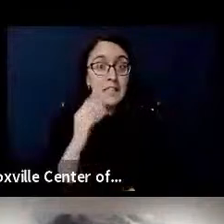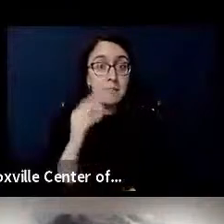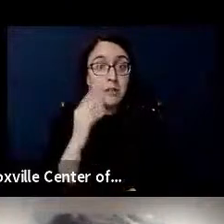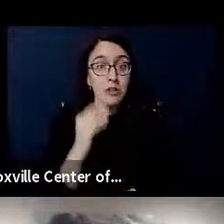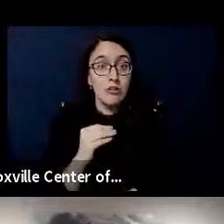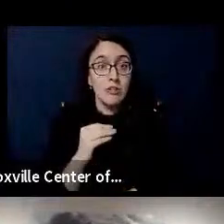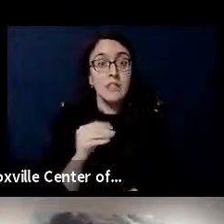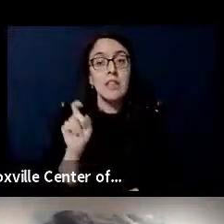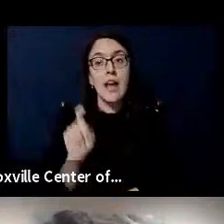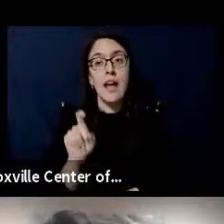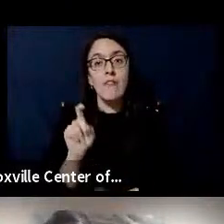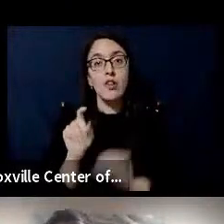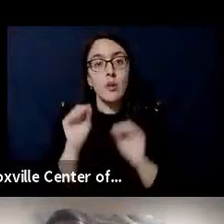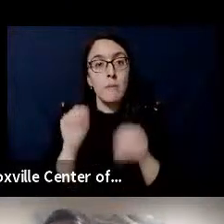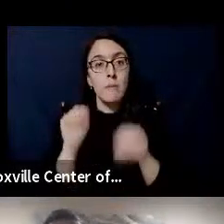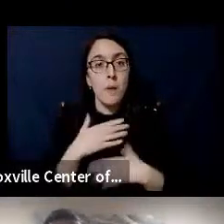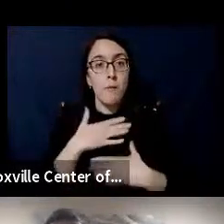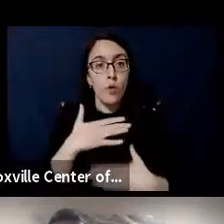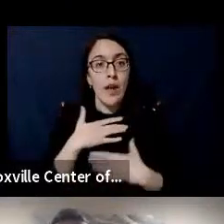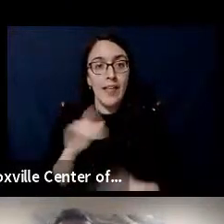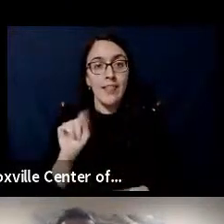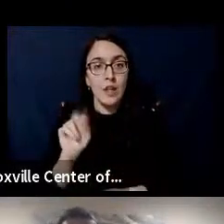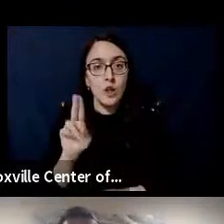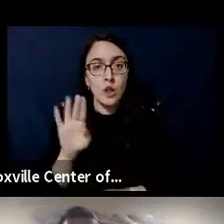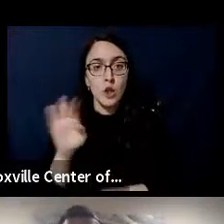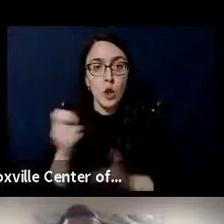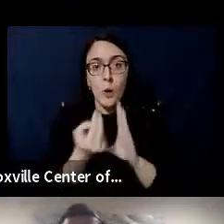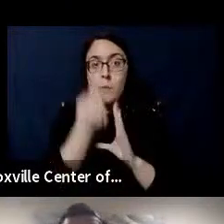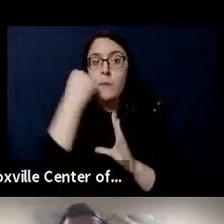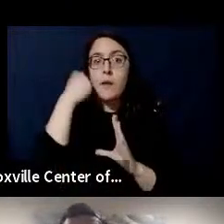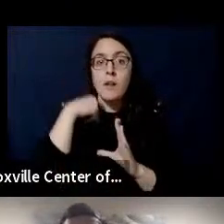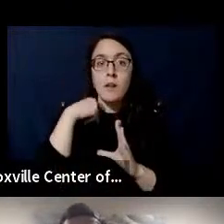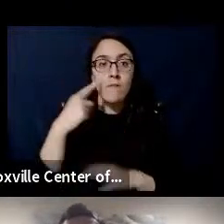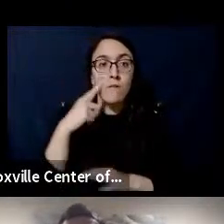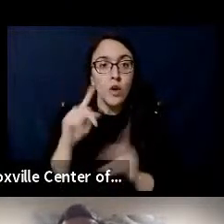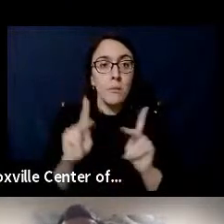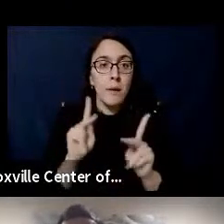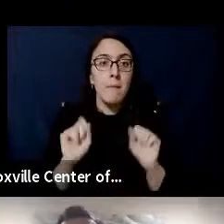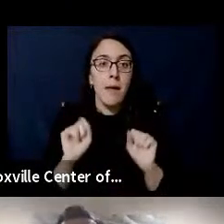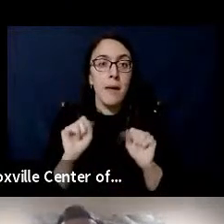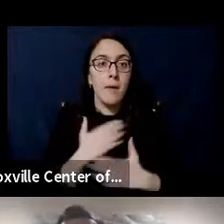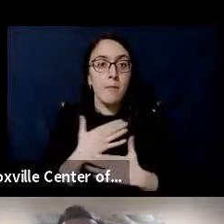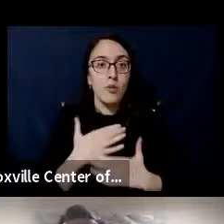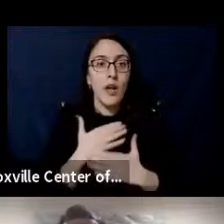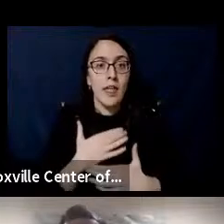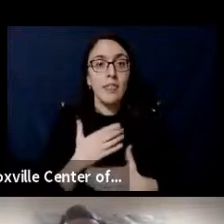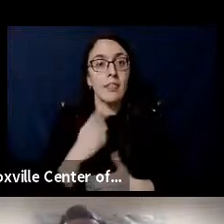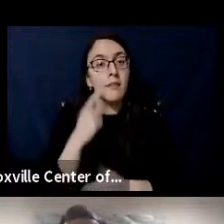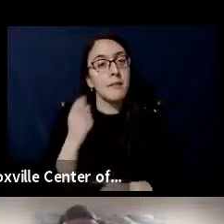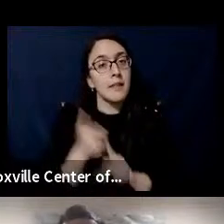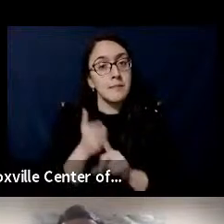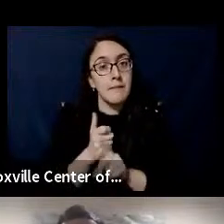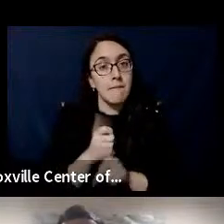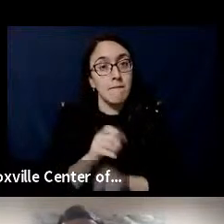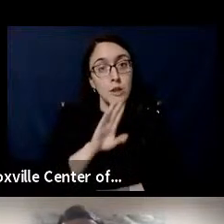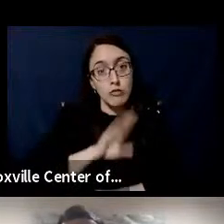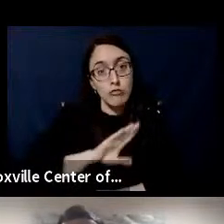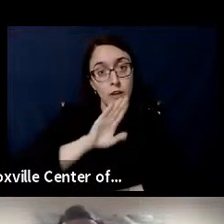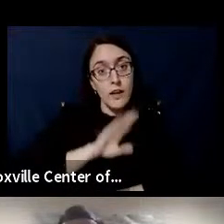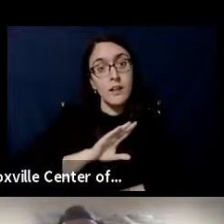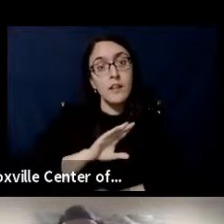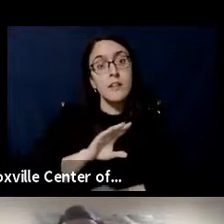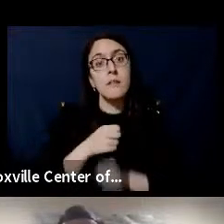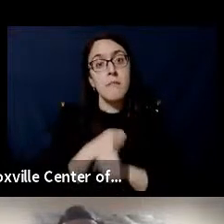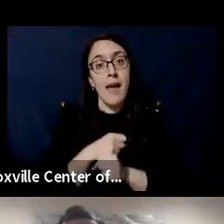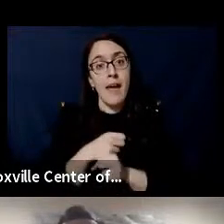put breathing tubes in for people. And he got frustrated in dealing with that and made a